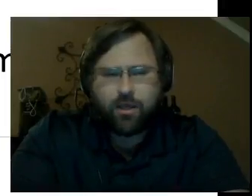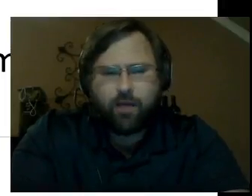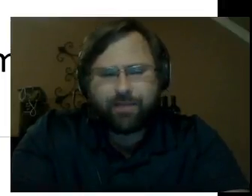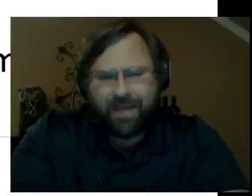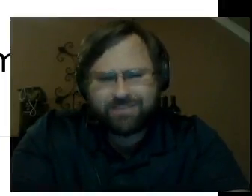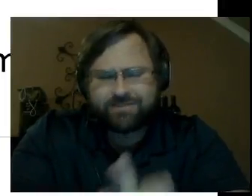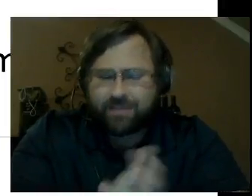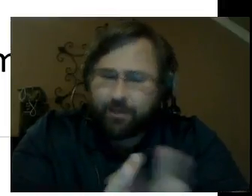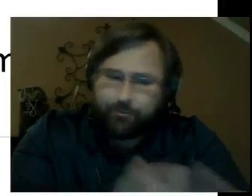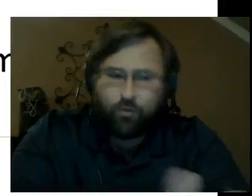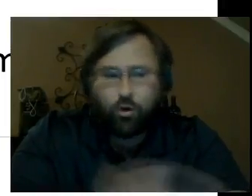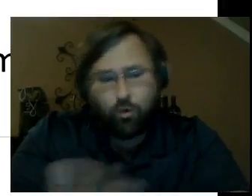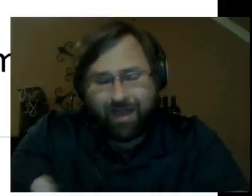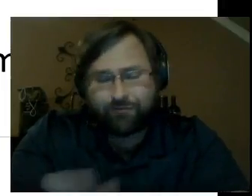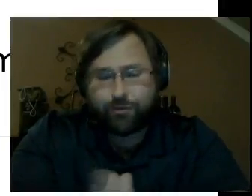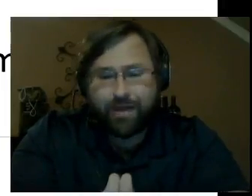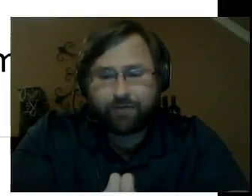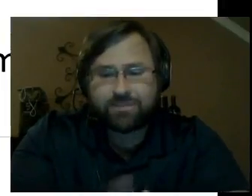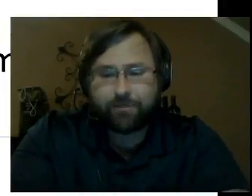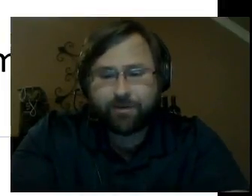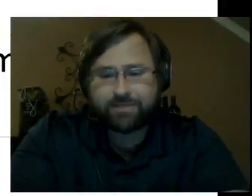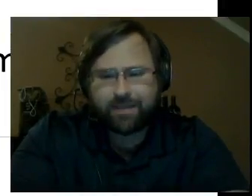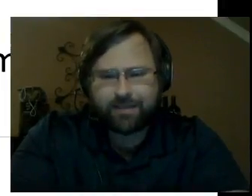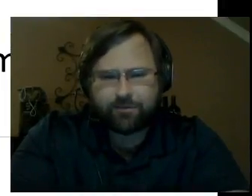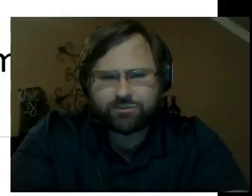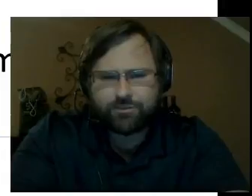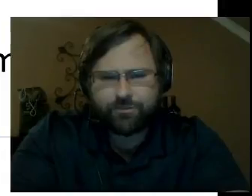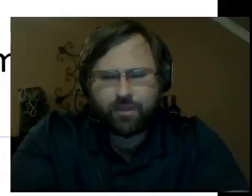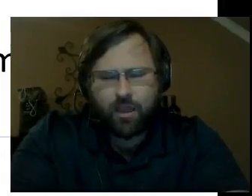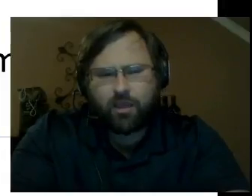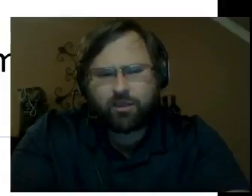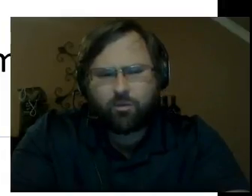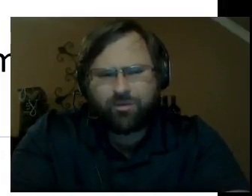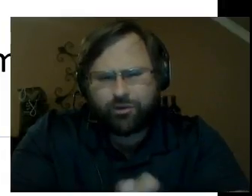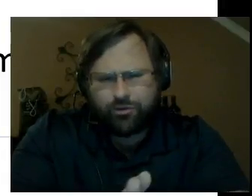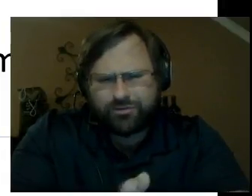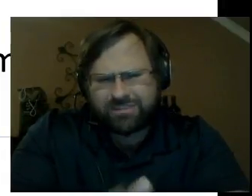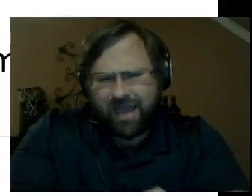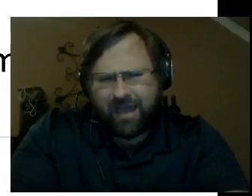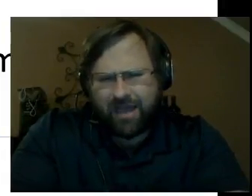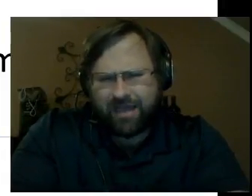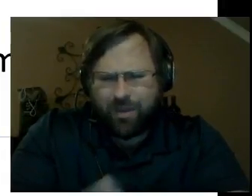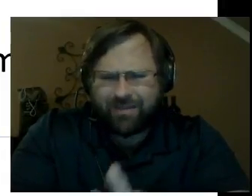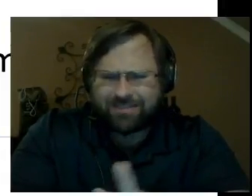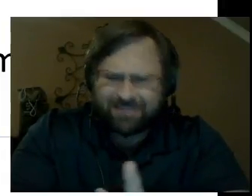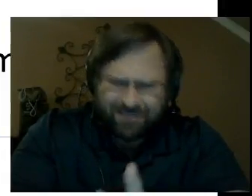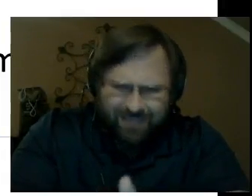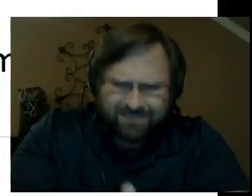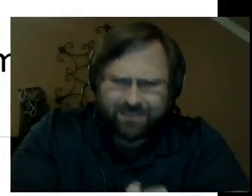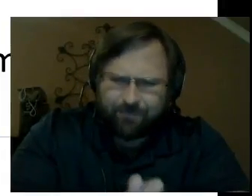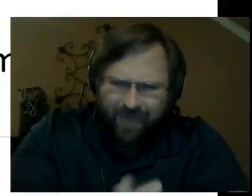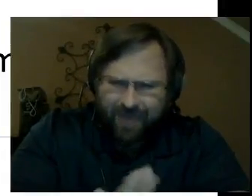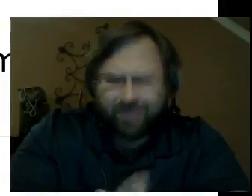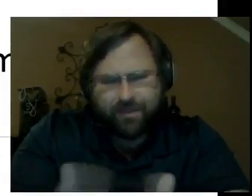course, but adjectives can come before or after nouns in American Sign Language. When they're used in a way that's